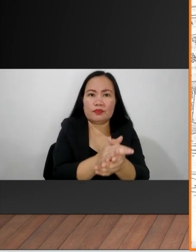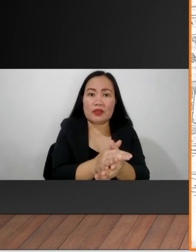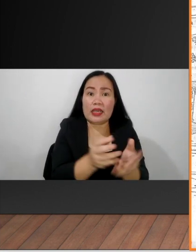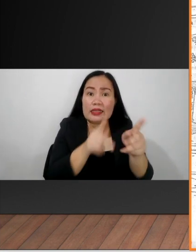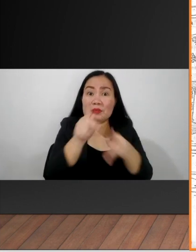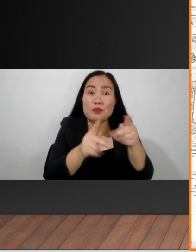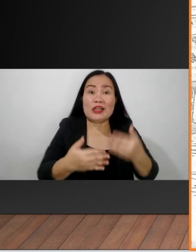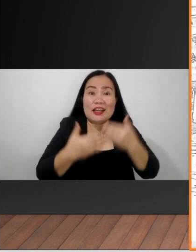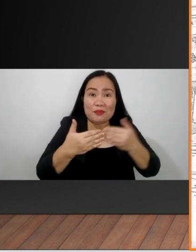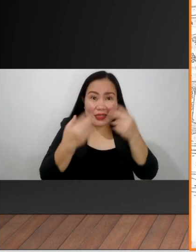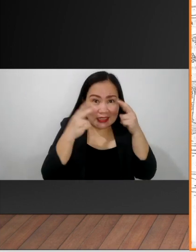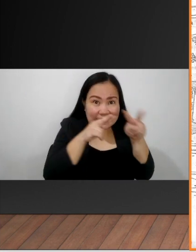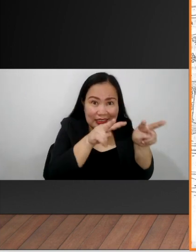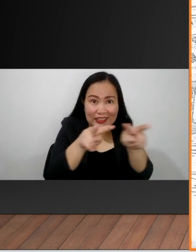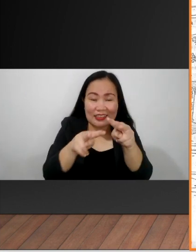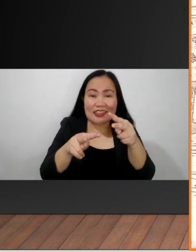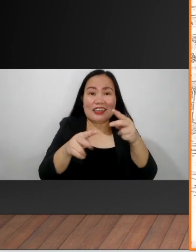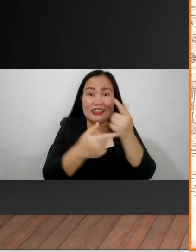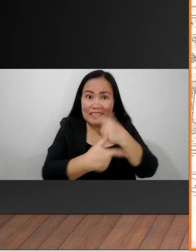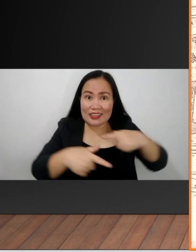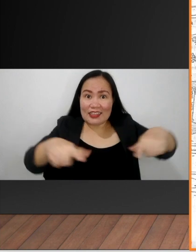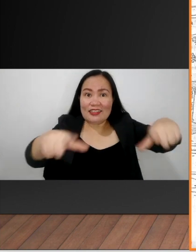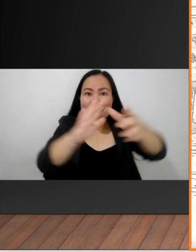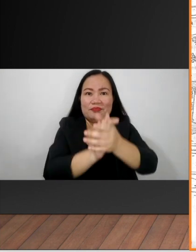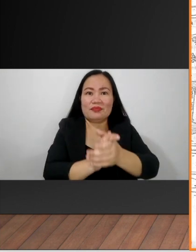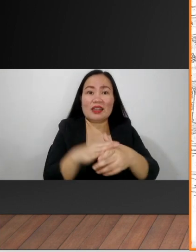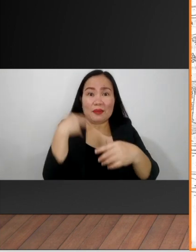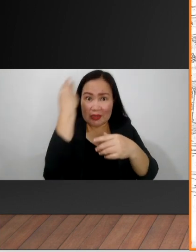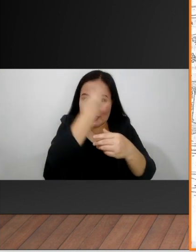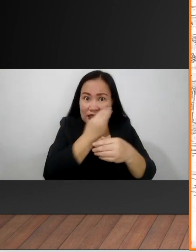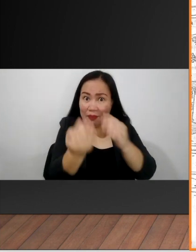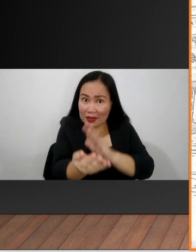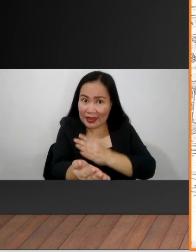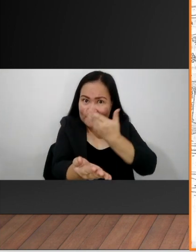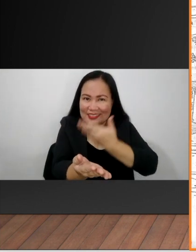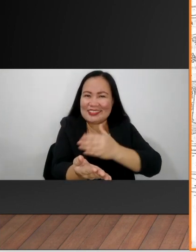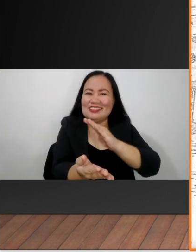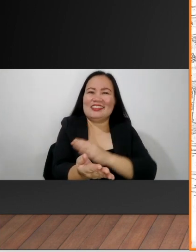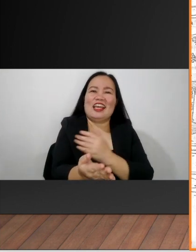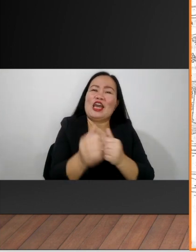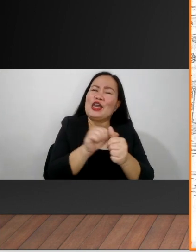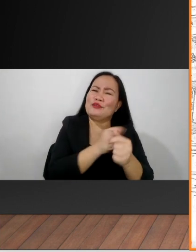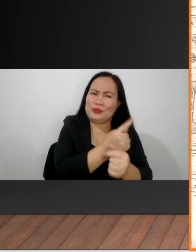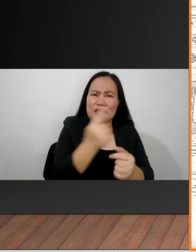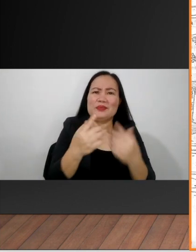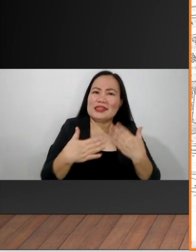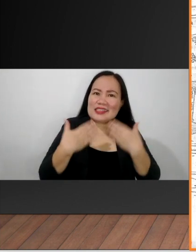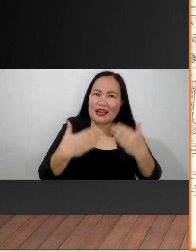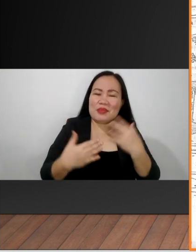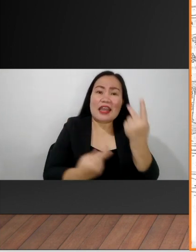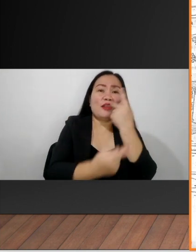the lake. Maria played and sang kundiman. Everyone was happy at the picnic